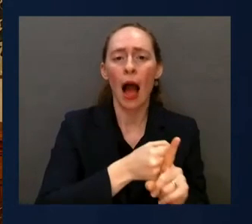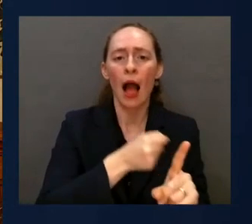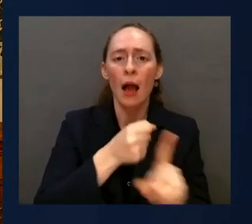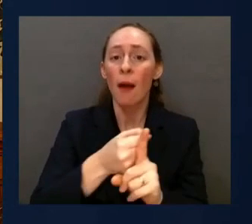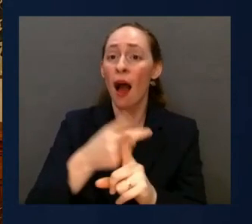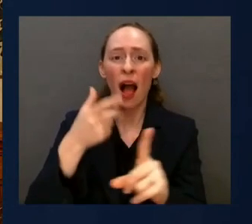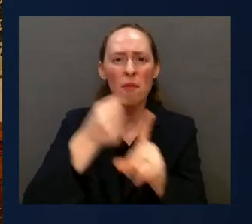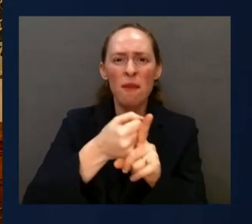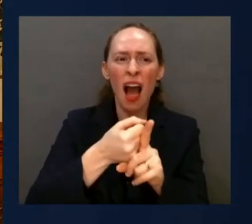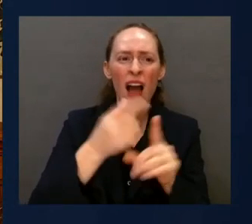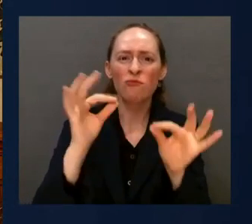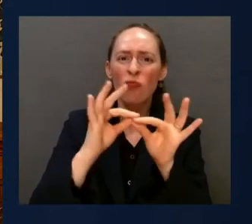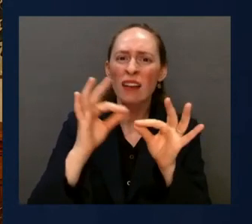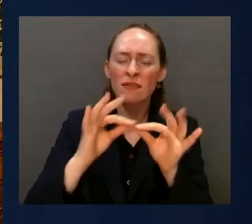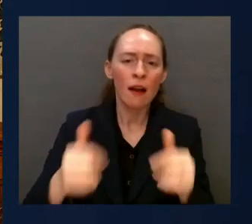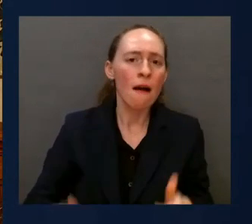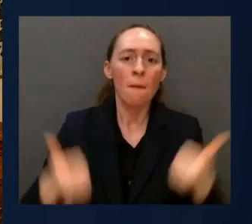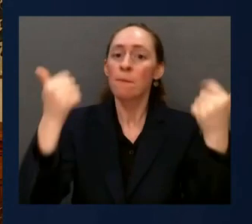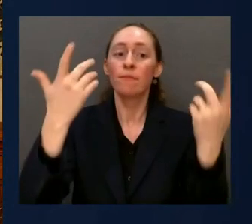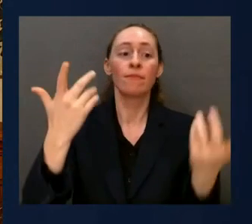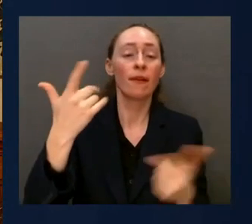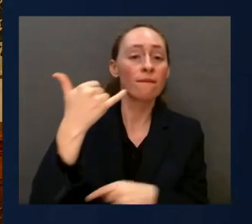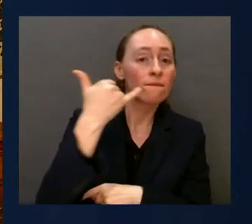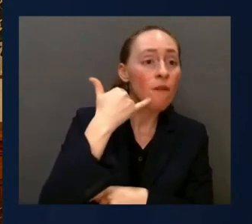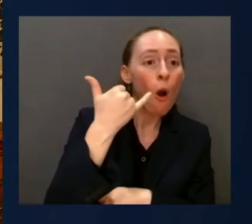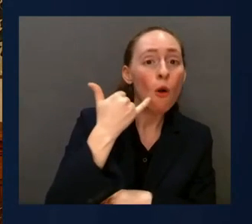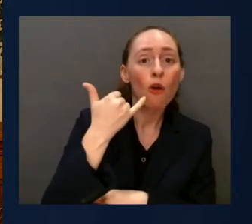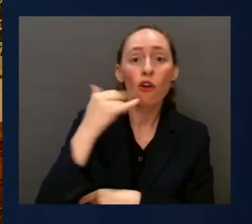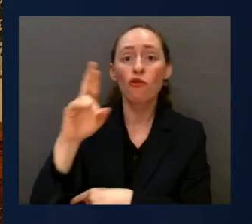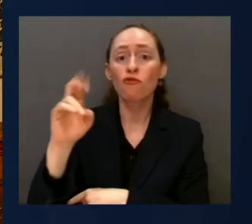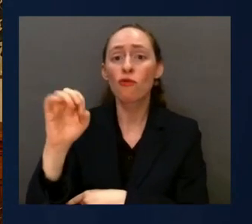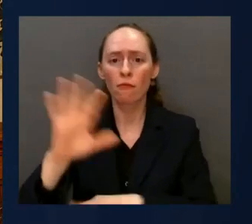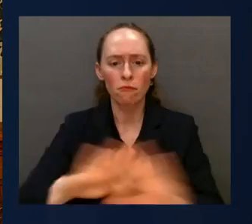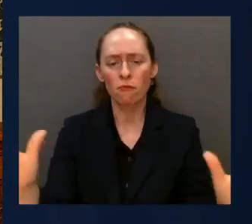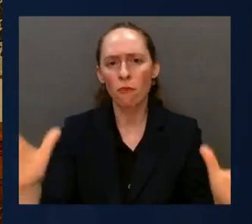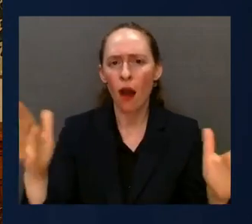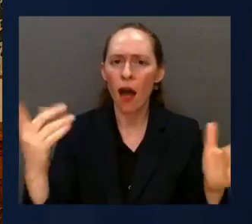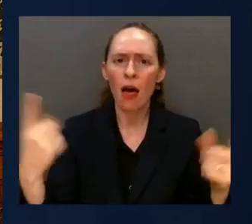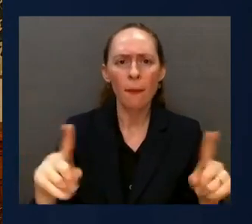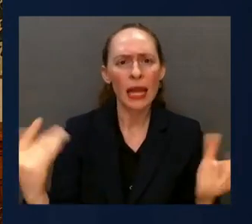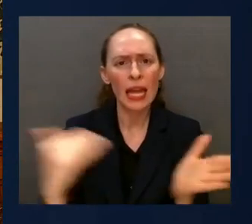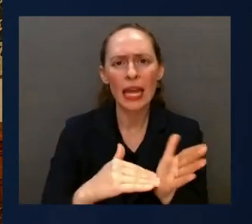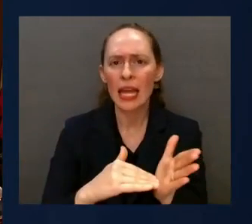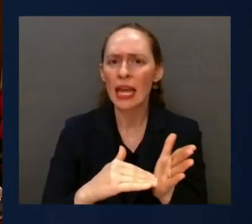That's why we came together to pass the Bipartisan CHIPS and Science Act.